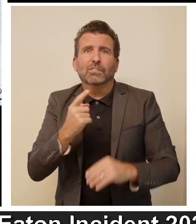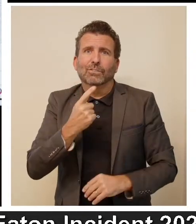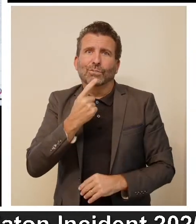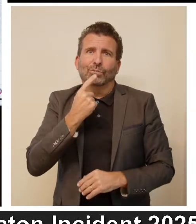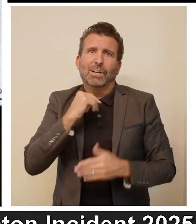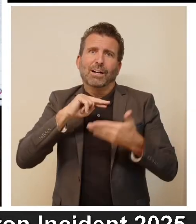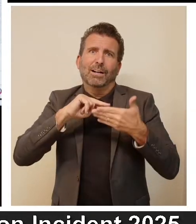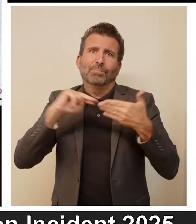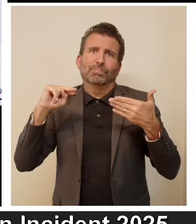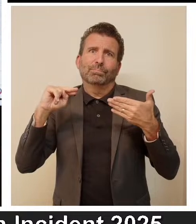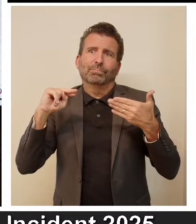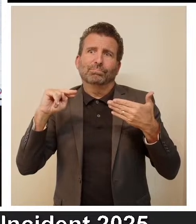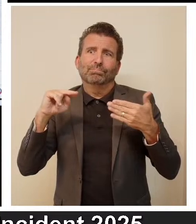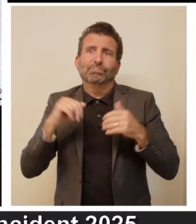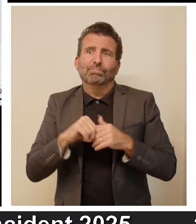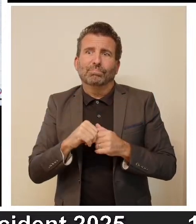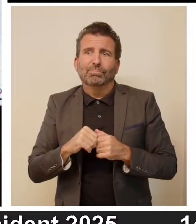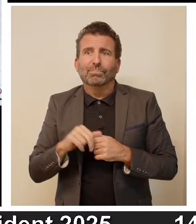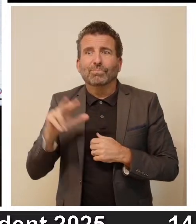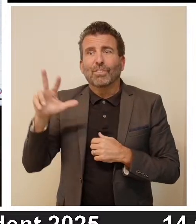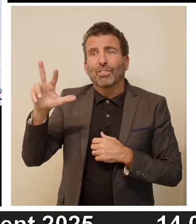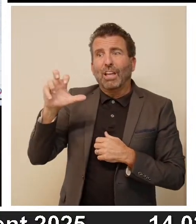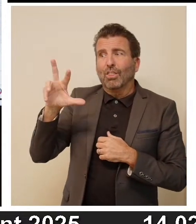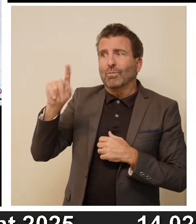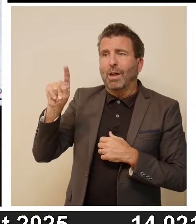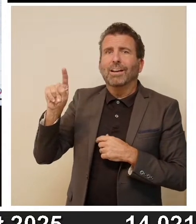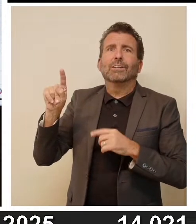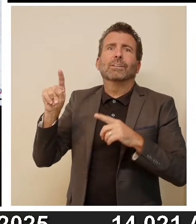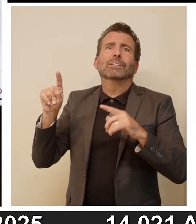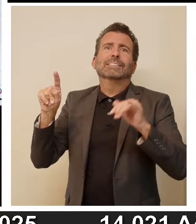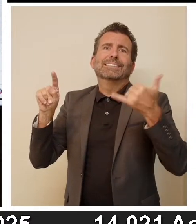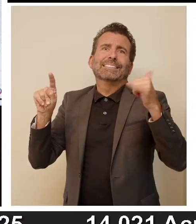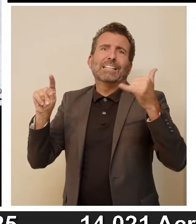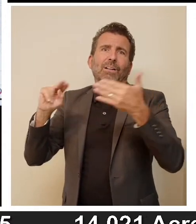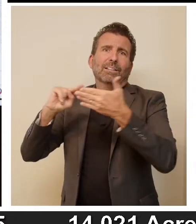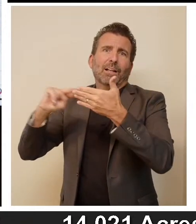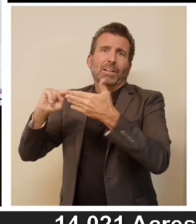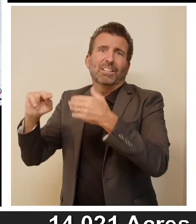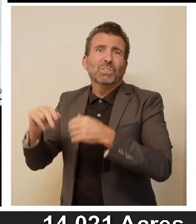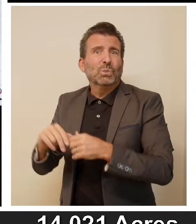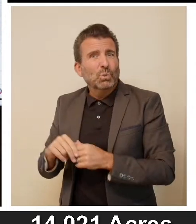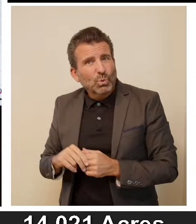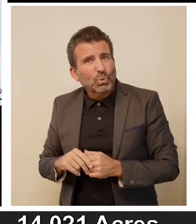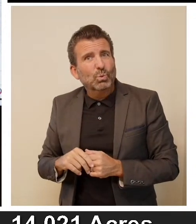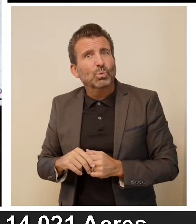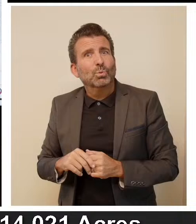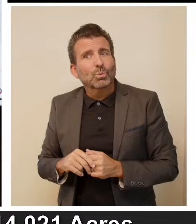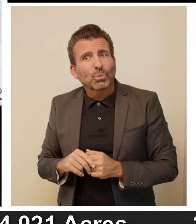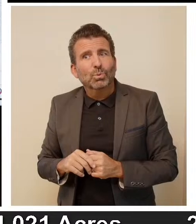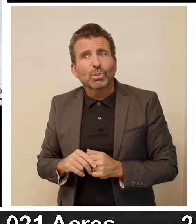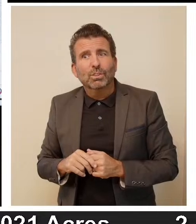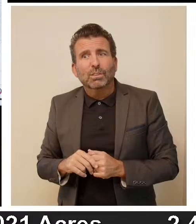have contact information for the San Gabriel Building and Safety Office. Please call